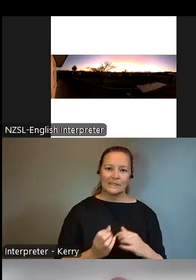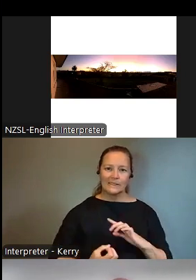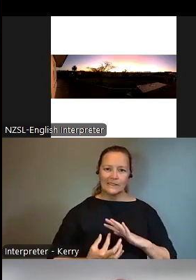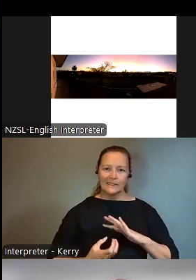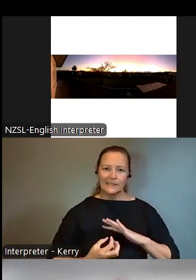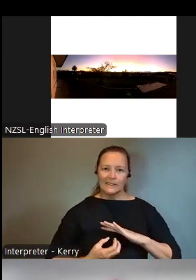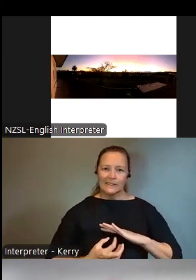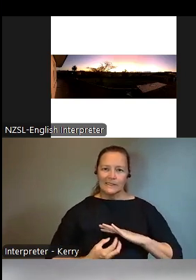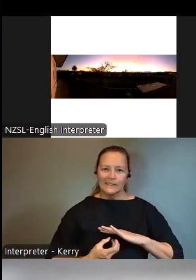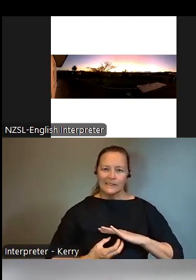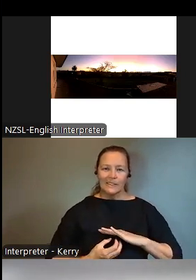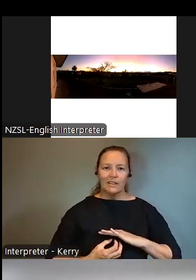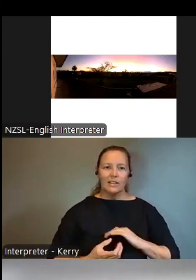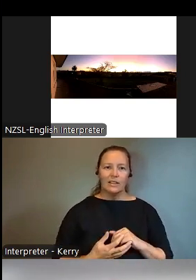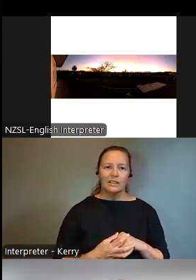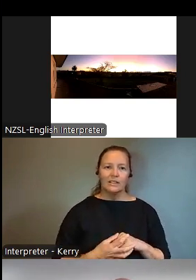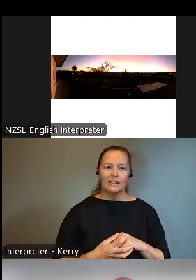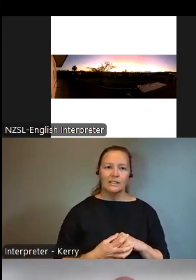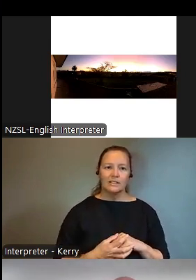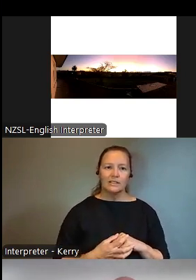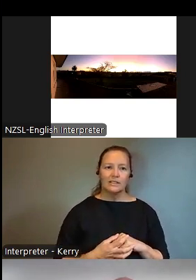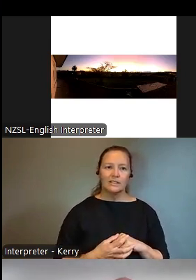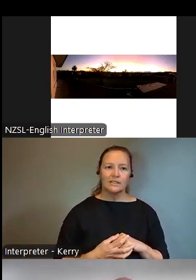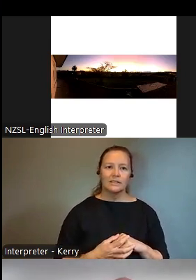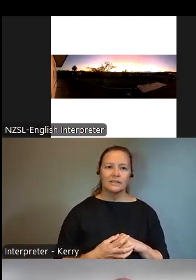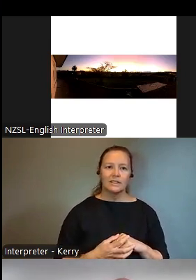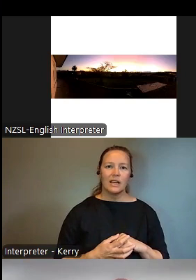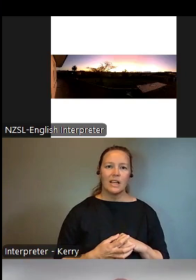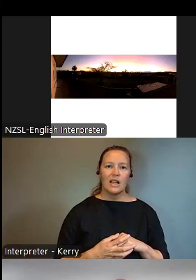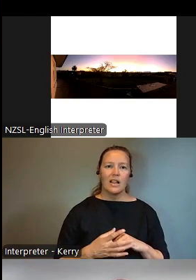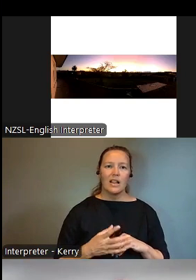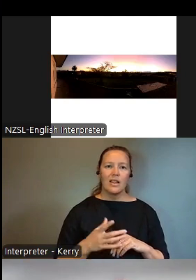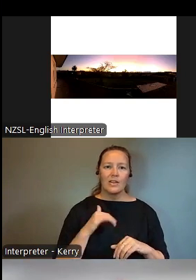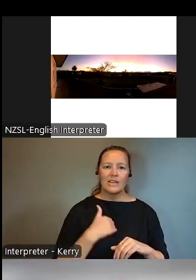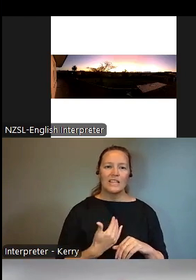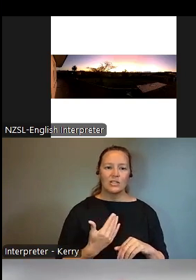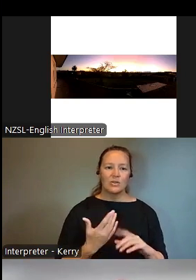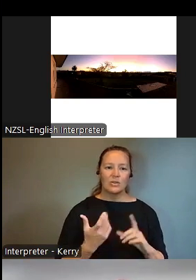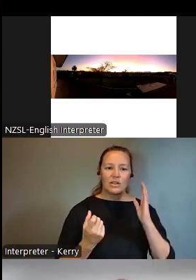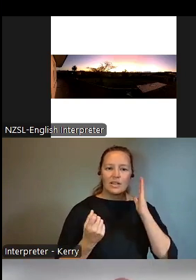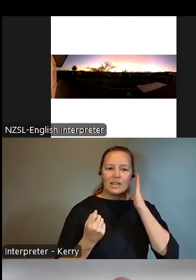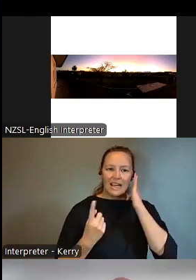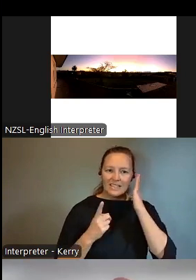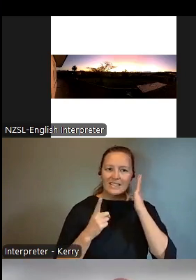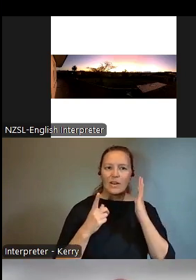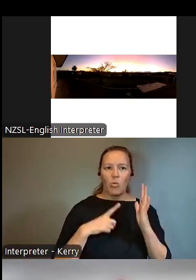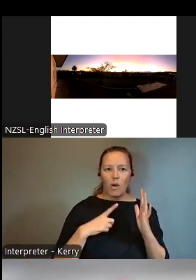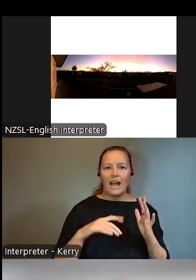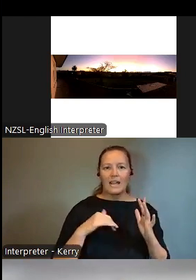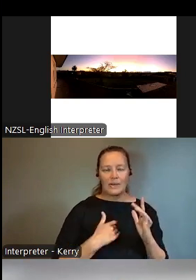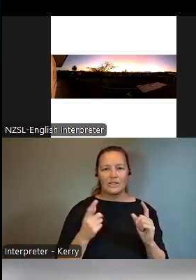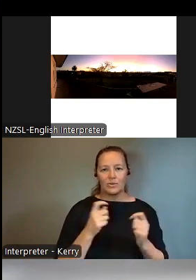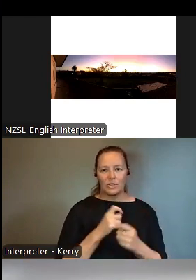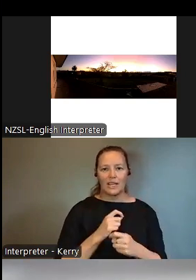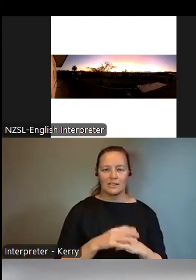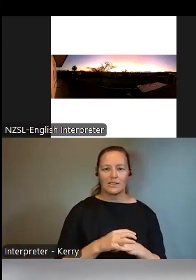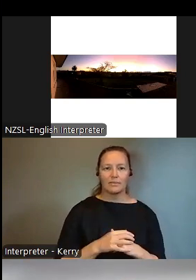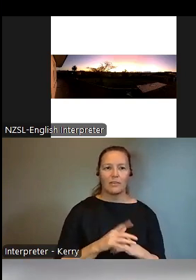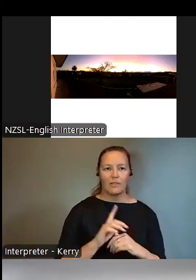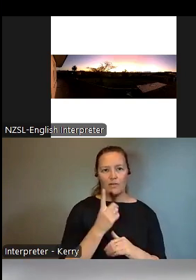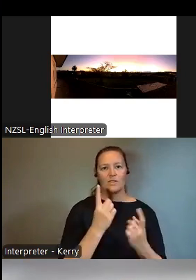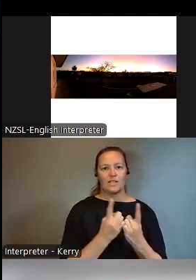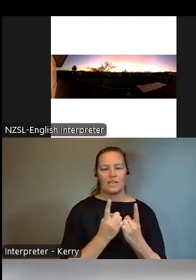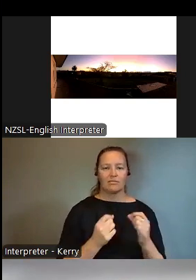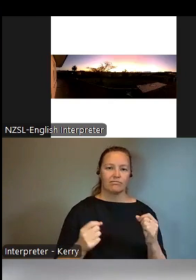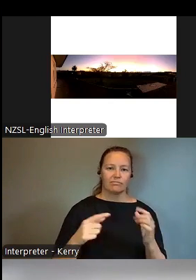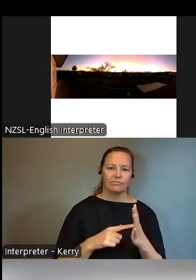platform. Why? The first question any of us need to be able to answer when we're engaging in change is, why should I change? What's wrong with what I'm